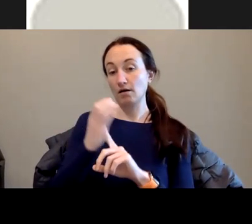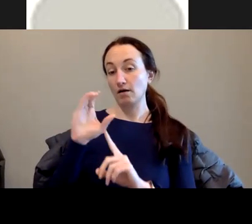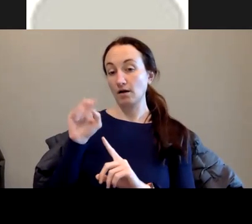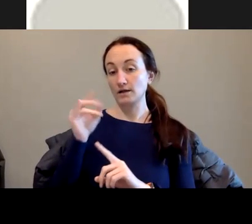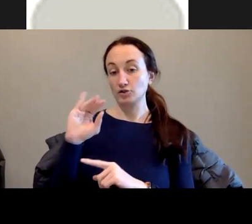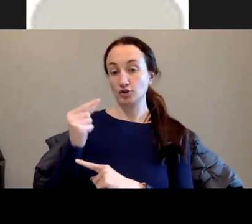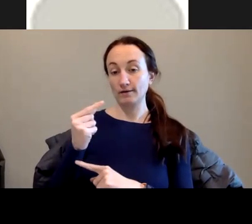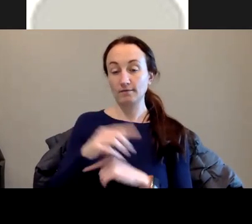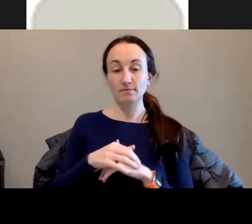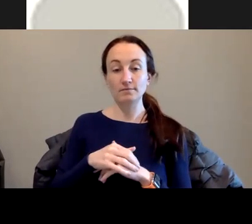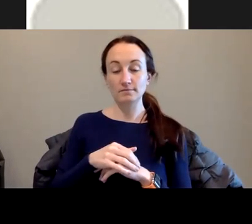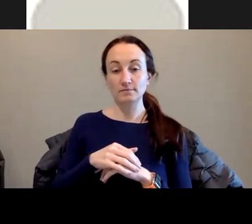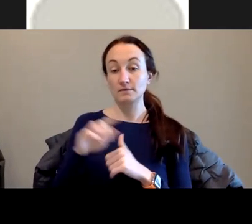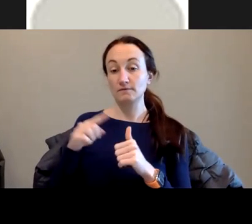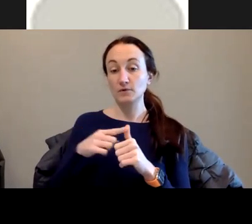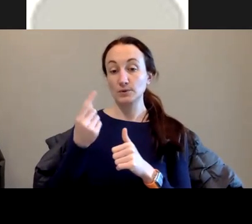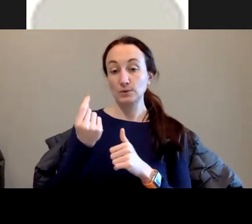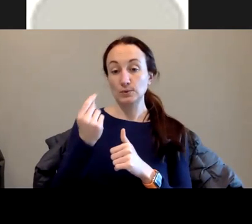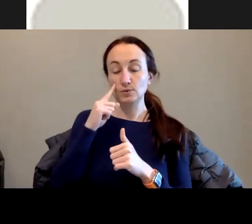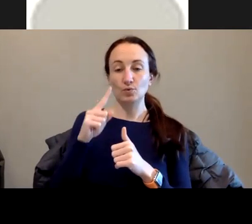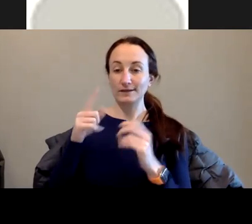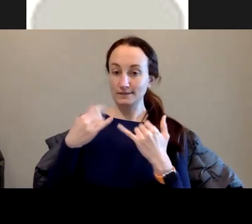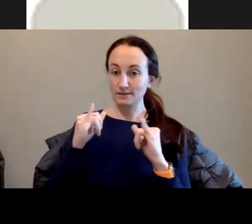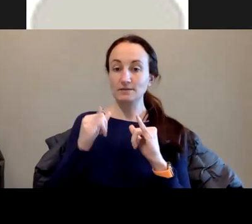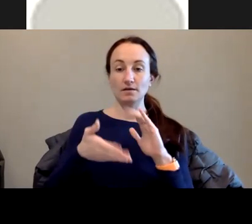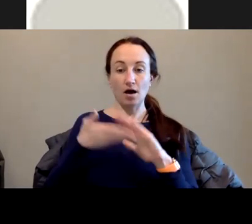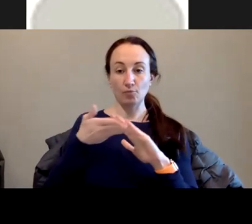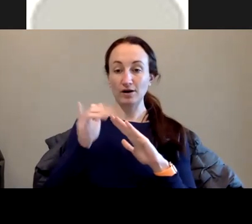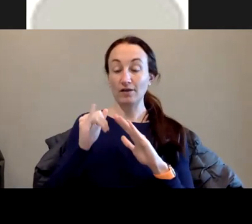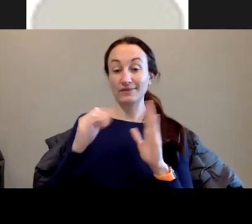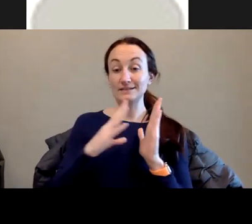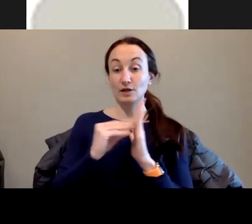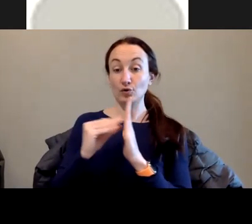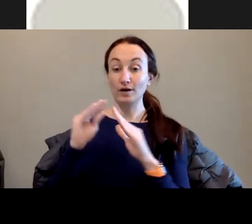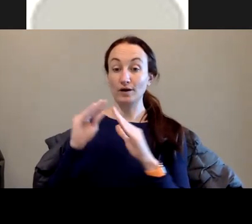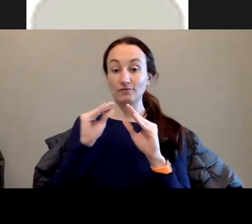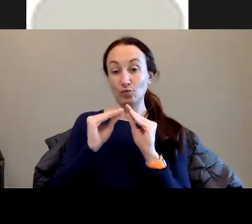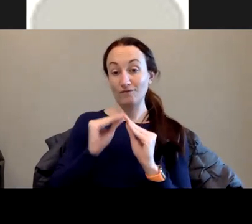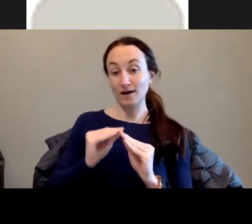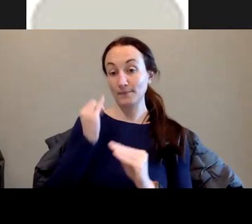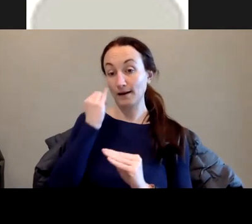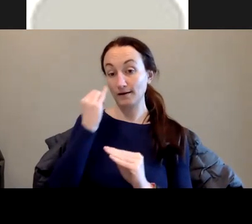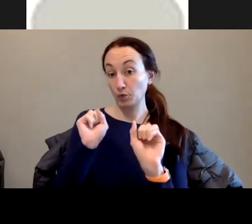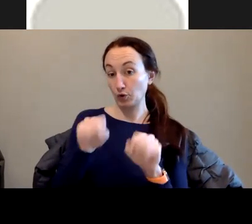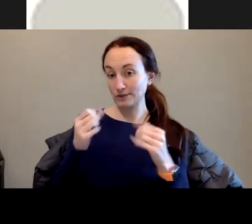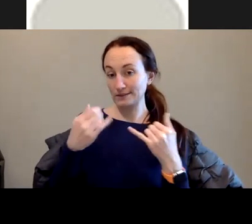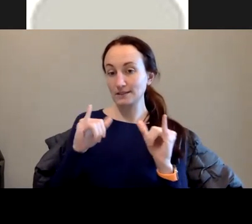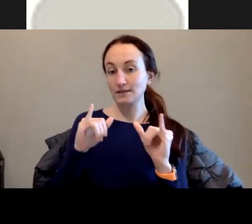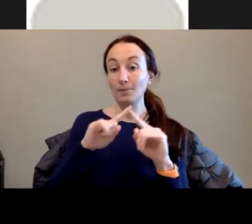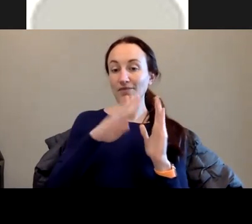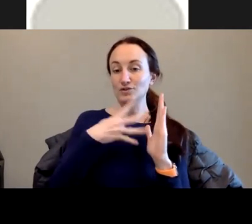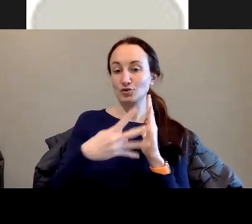we can, still operate on this iterative refinement idea, but extend this